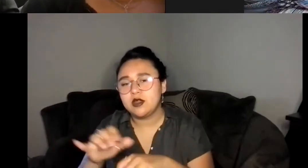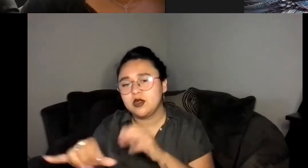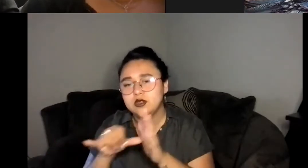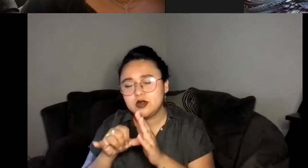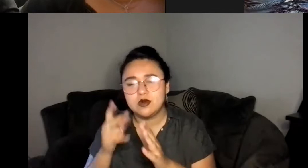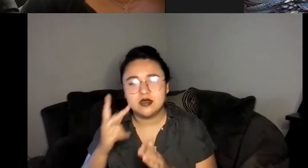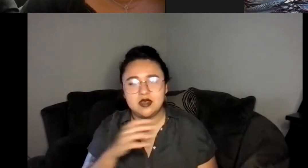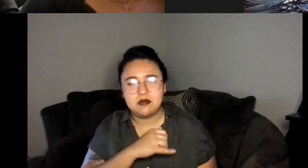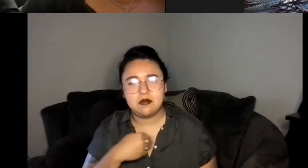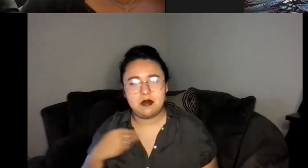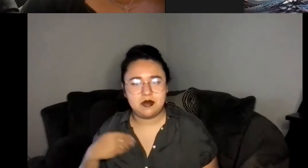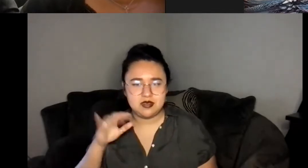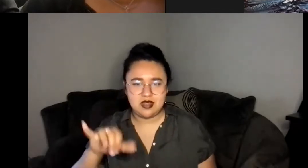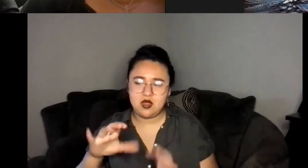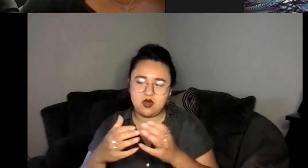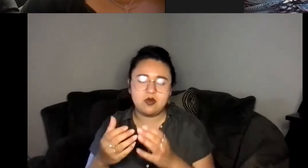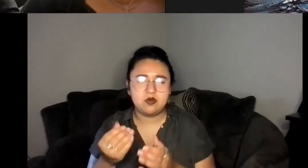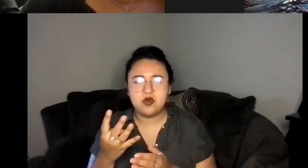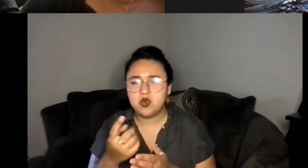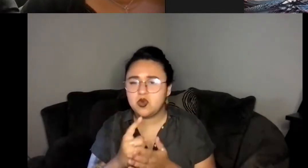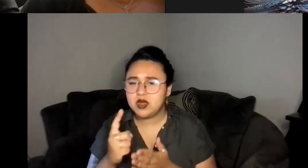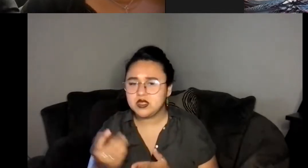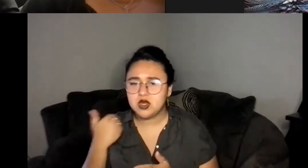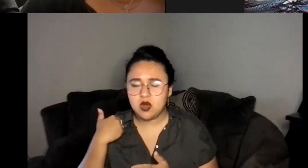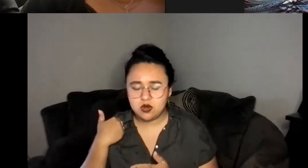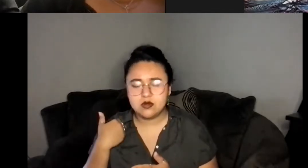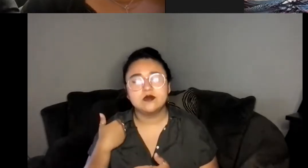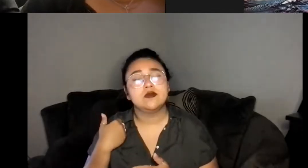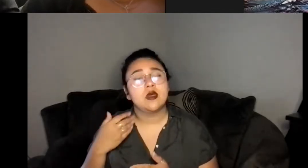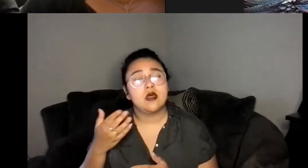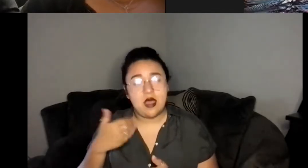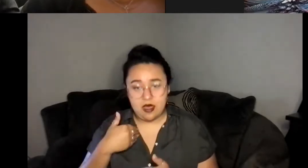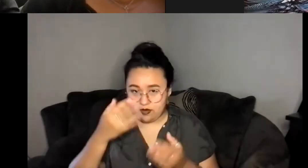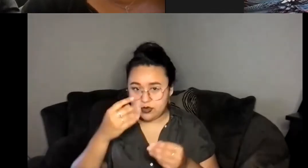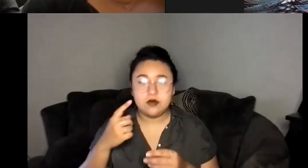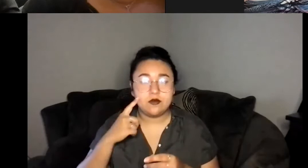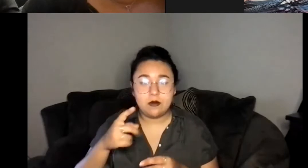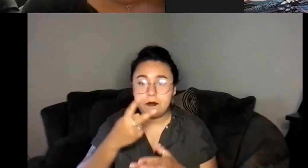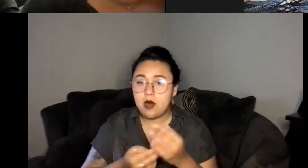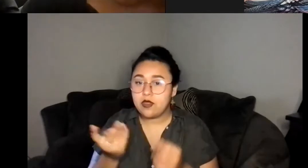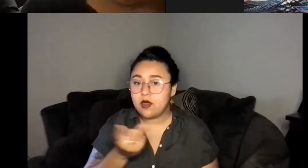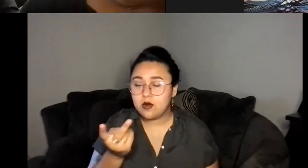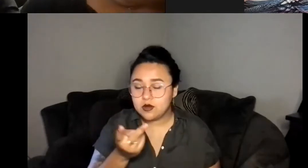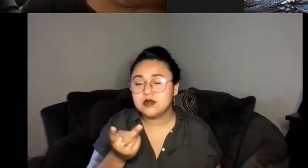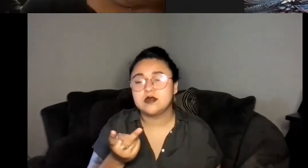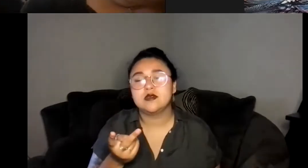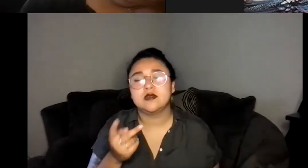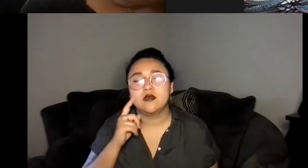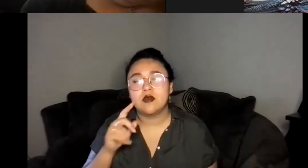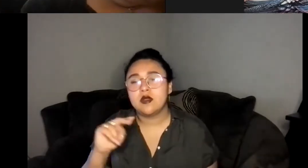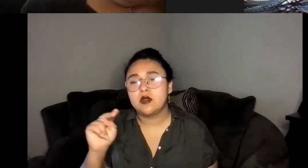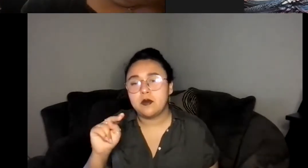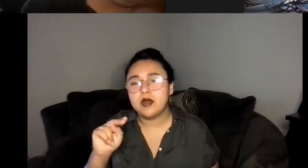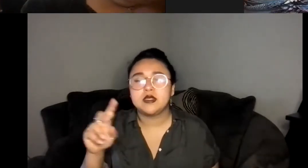a few weeks ago. And so there is information for you about both of those things. And the No Body is Disposable Coalition is easy to